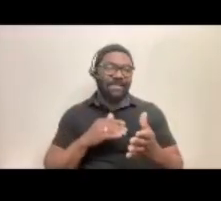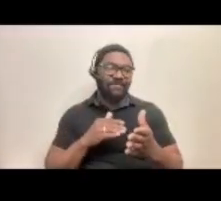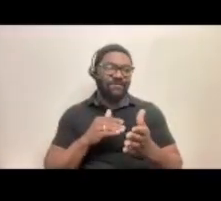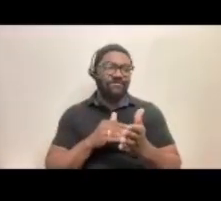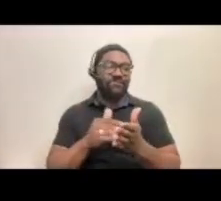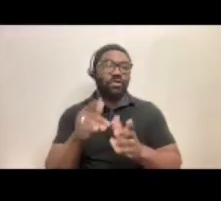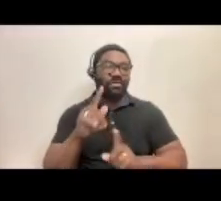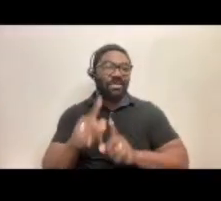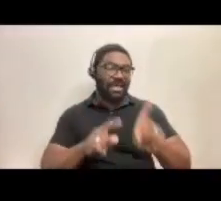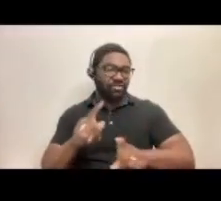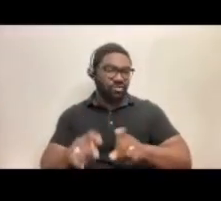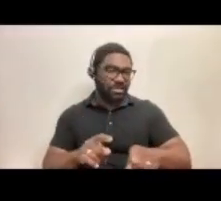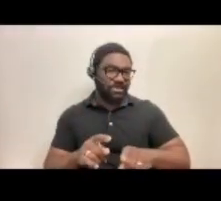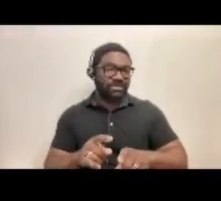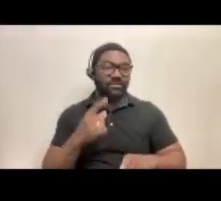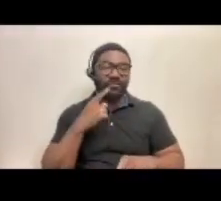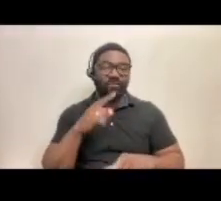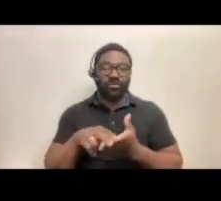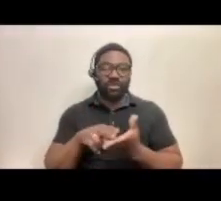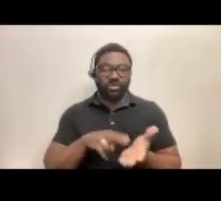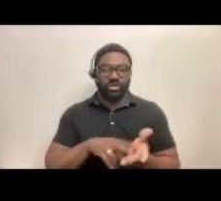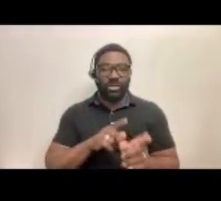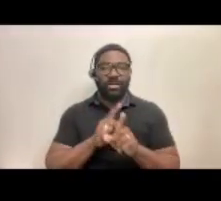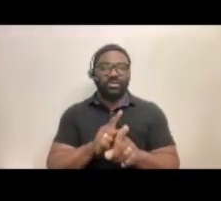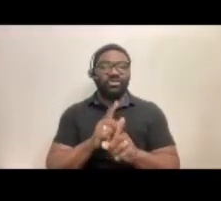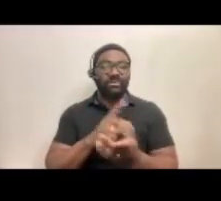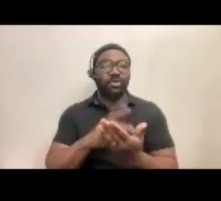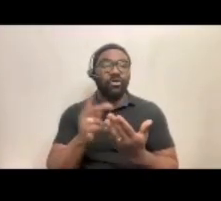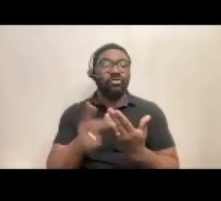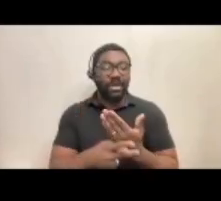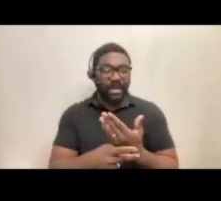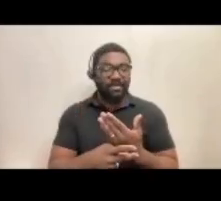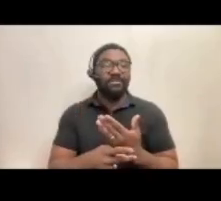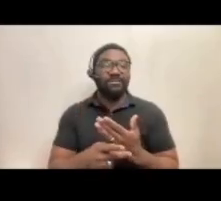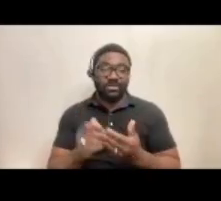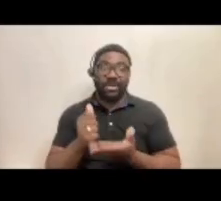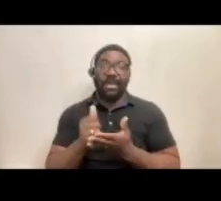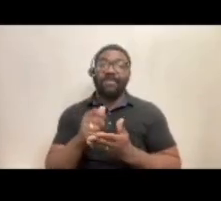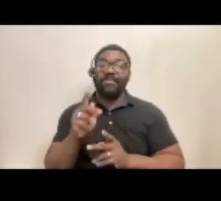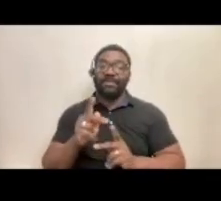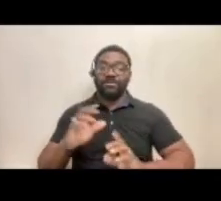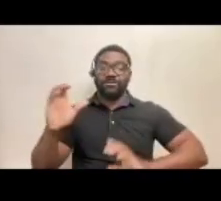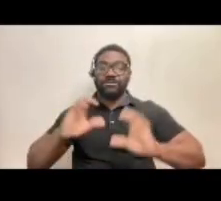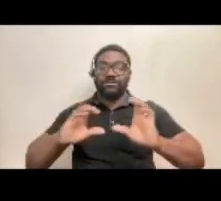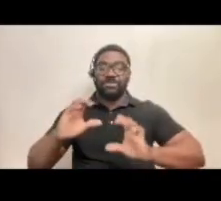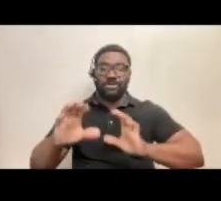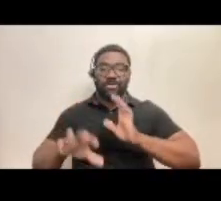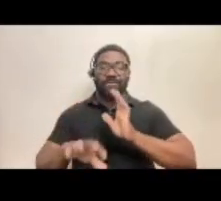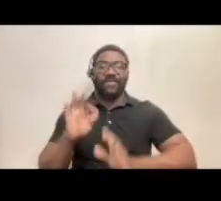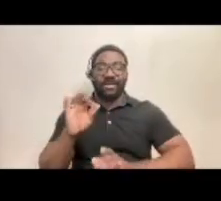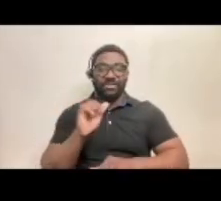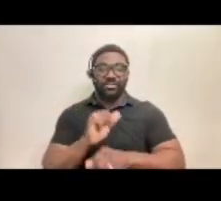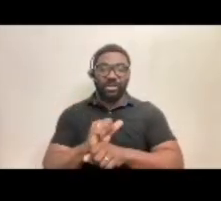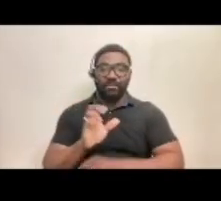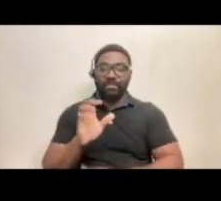on registered apprenticeship programs as practical tools to guide job seekers interested in being DSPs.